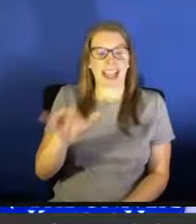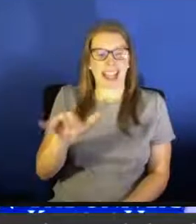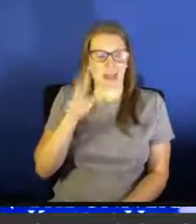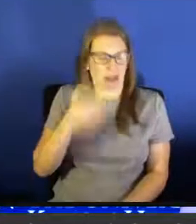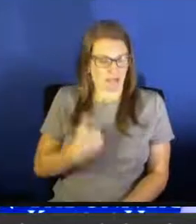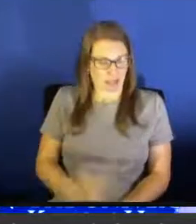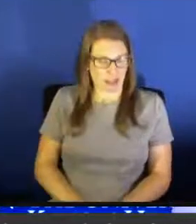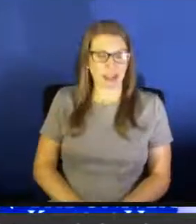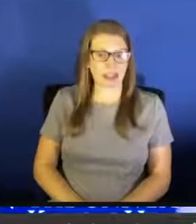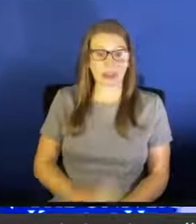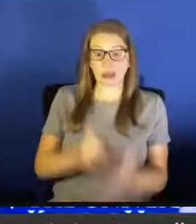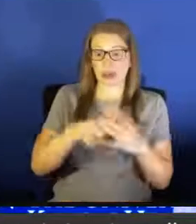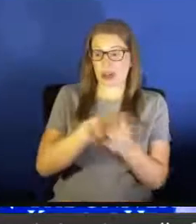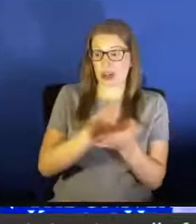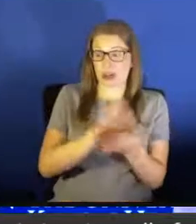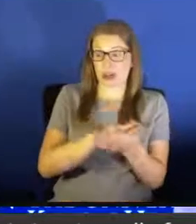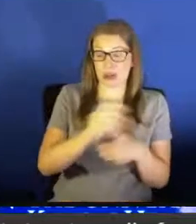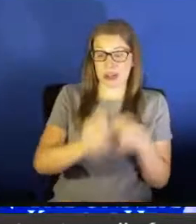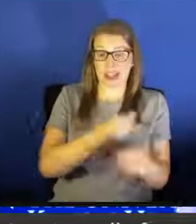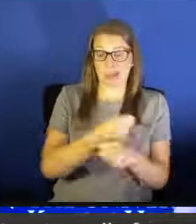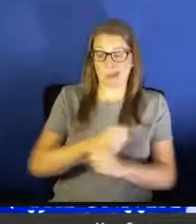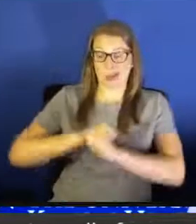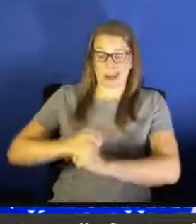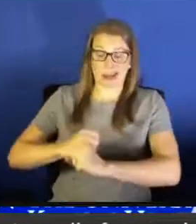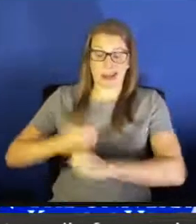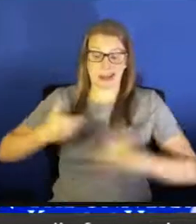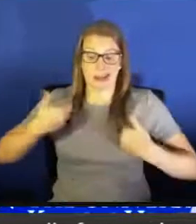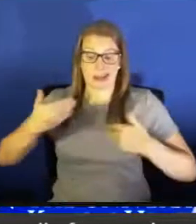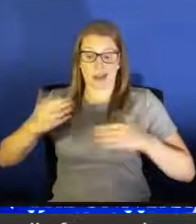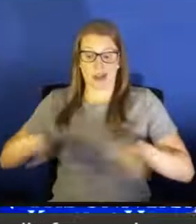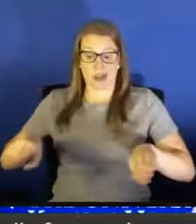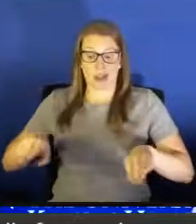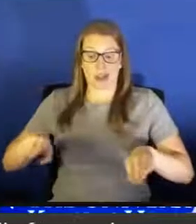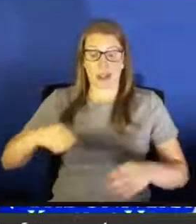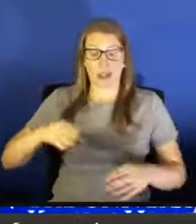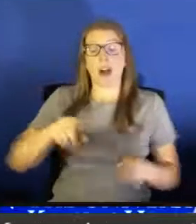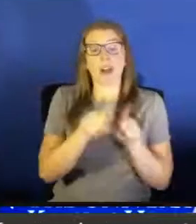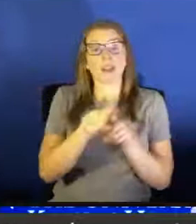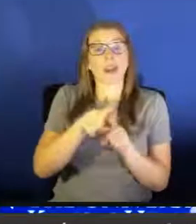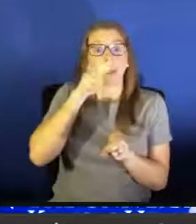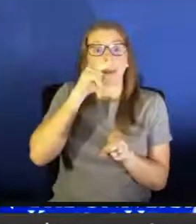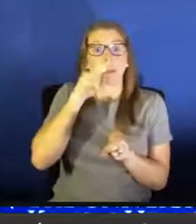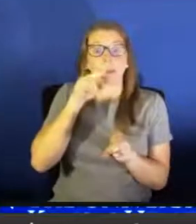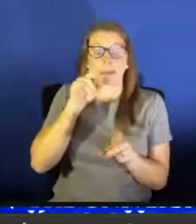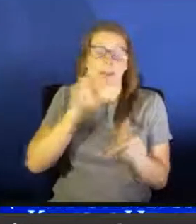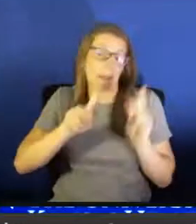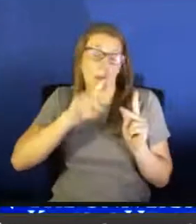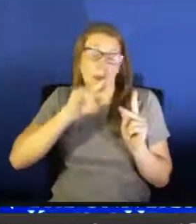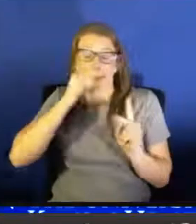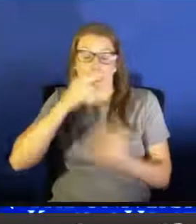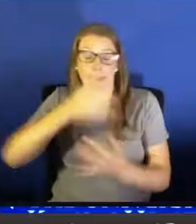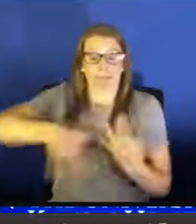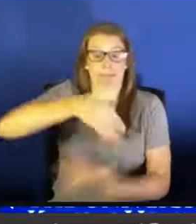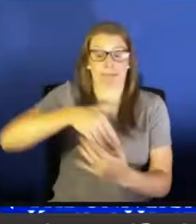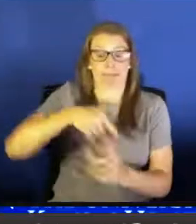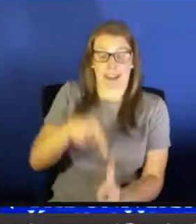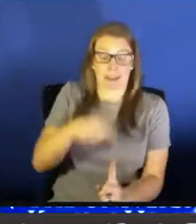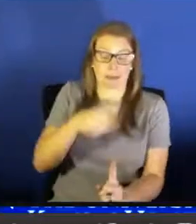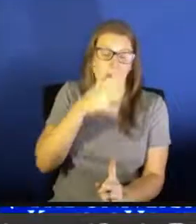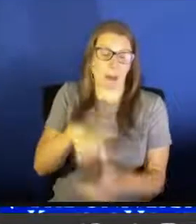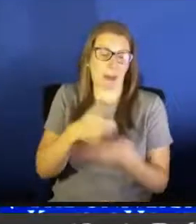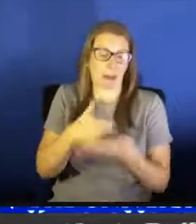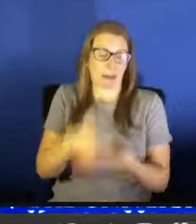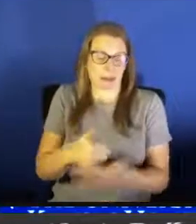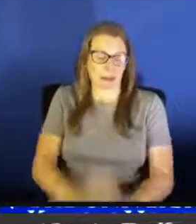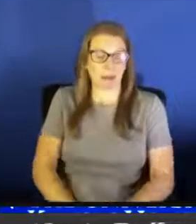young children even more, and then of course those people around them by the vaccination, that's going to be a good thing. So certainly we'll wait for that. Hopefully